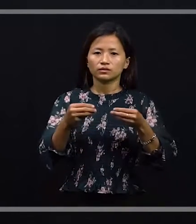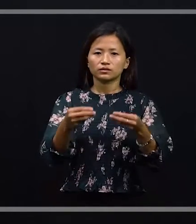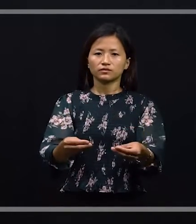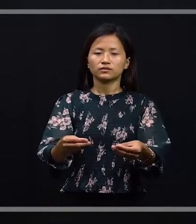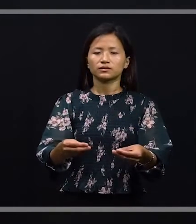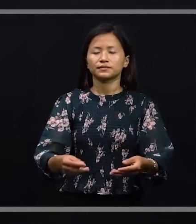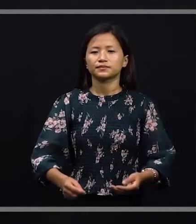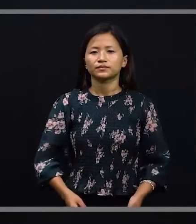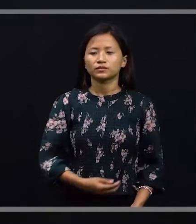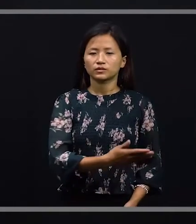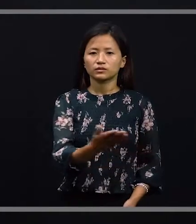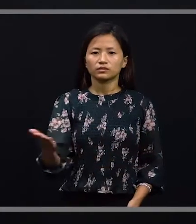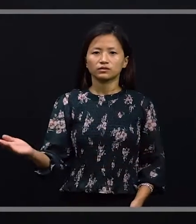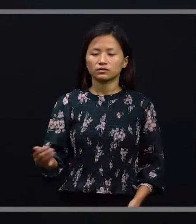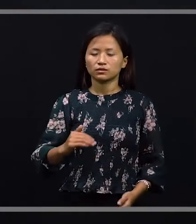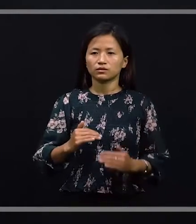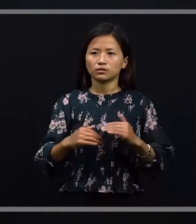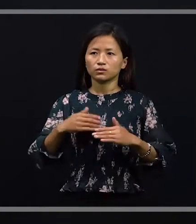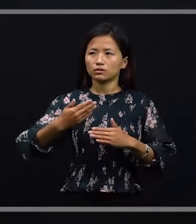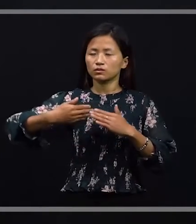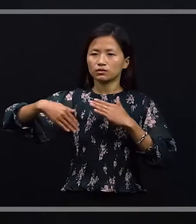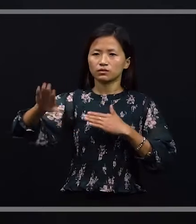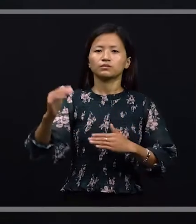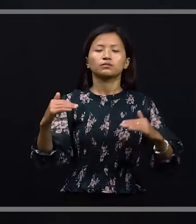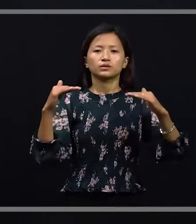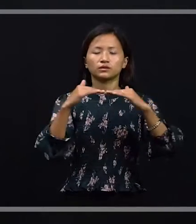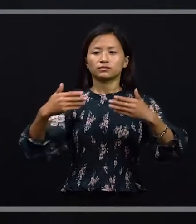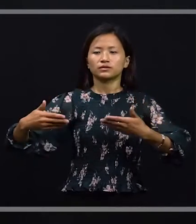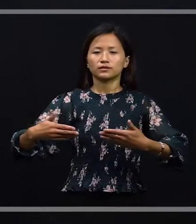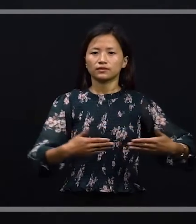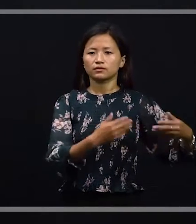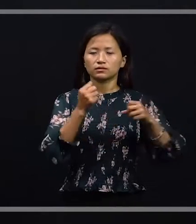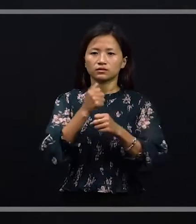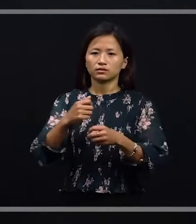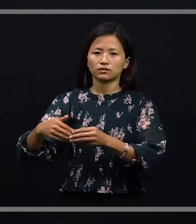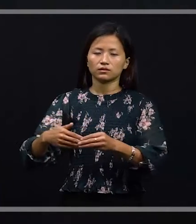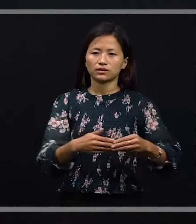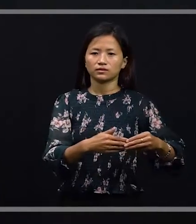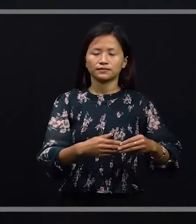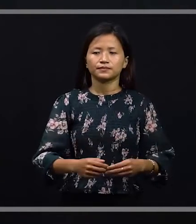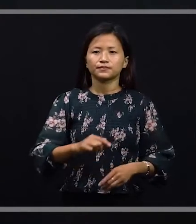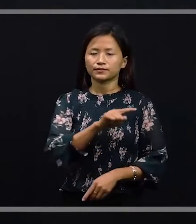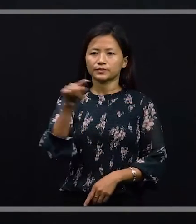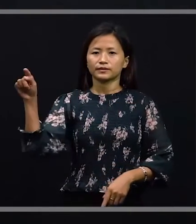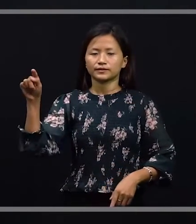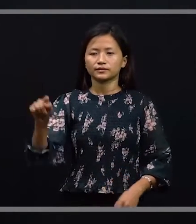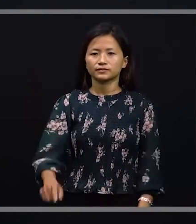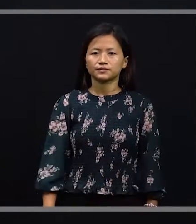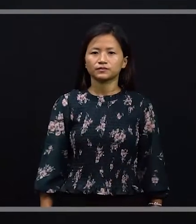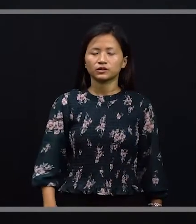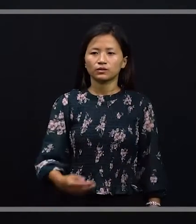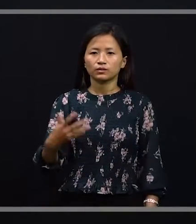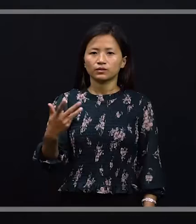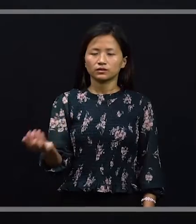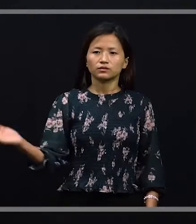So because of the caste system, in a caste system, they are always given certain rules, and they are not supposed to go beyond